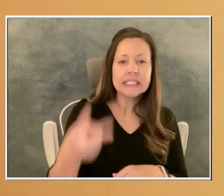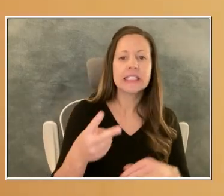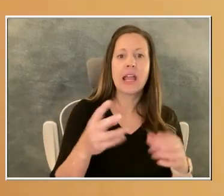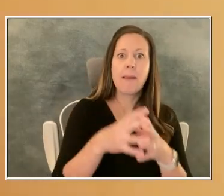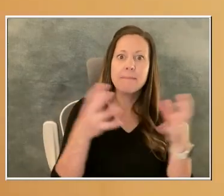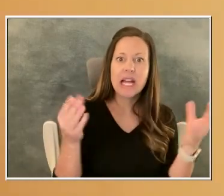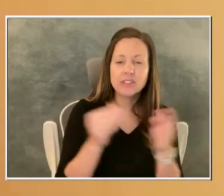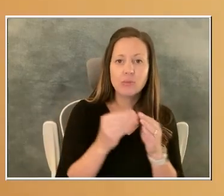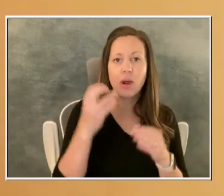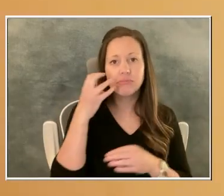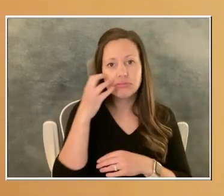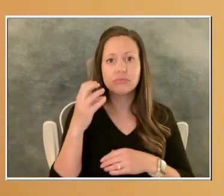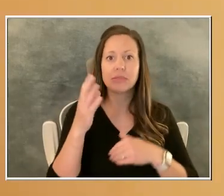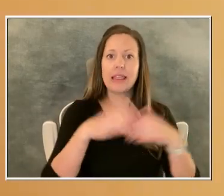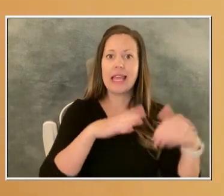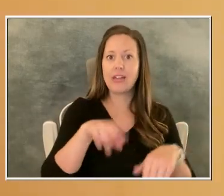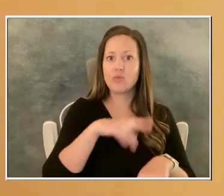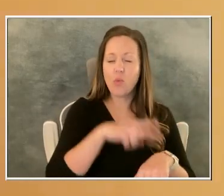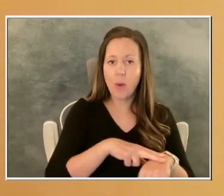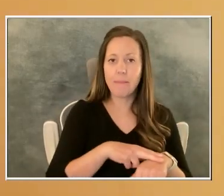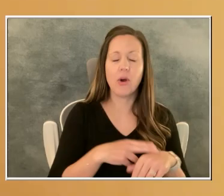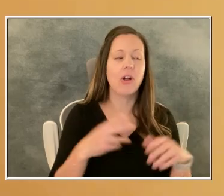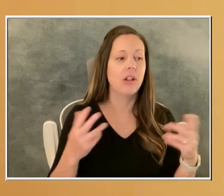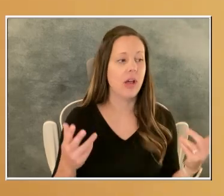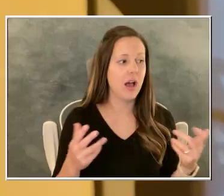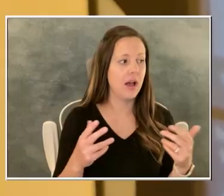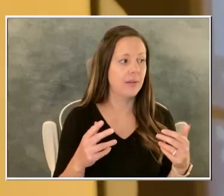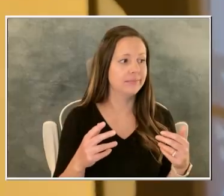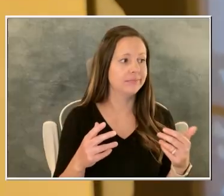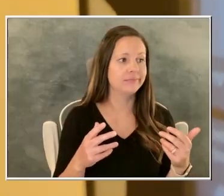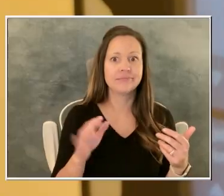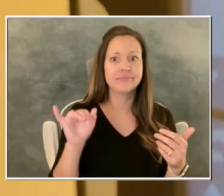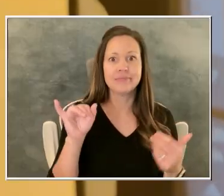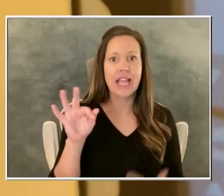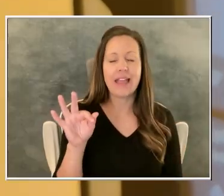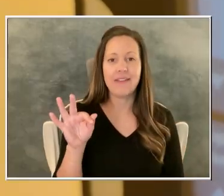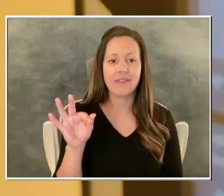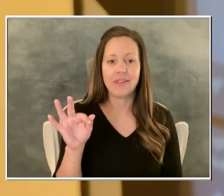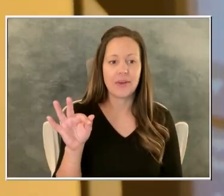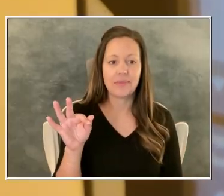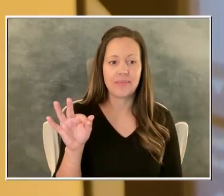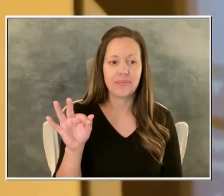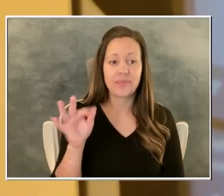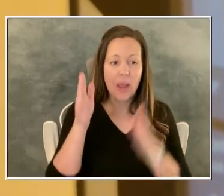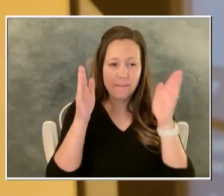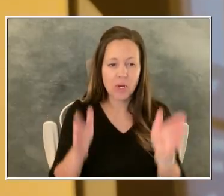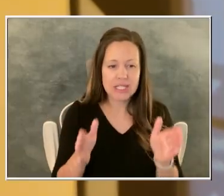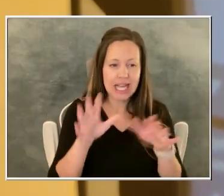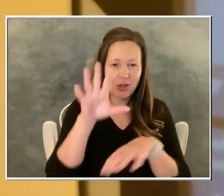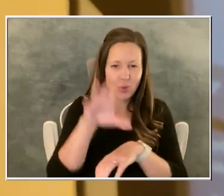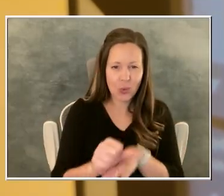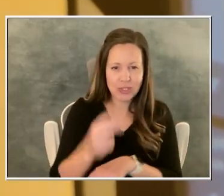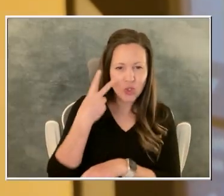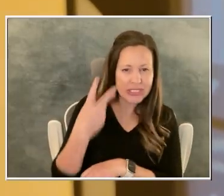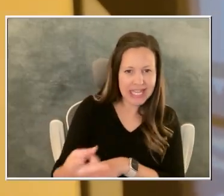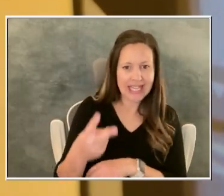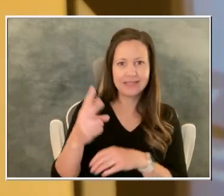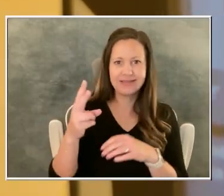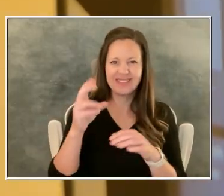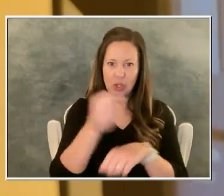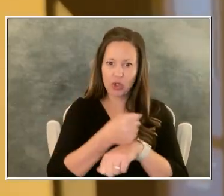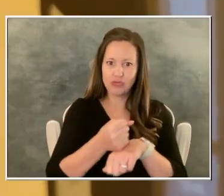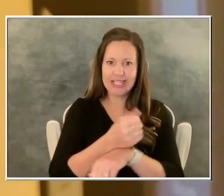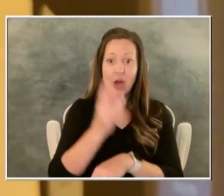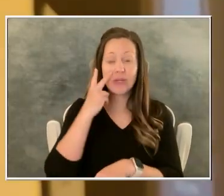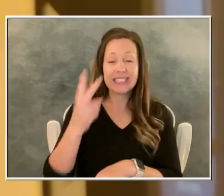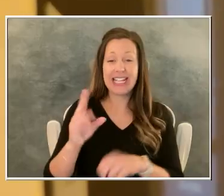normal. There will be, if anybody is used to looking at ultrasound, you see calcification, so little bright white